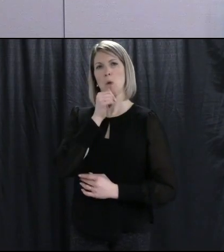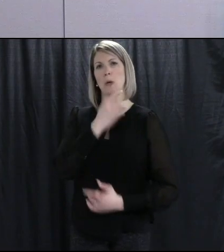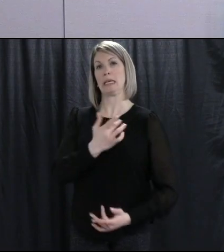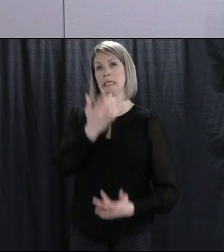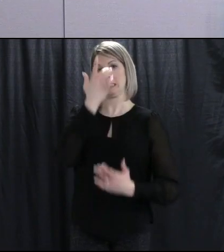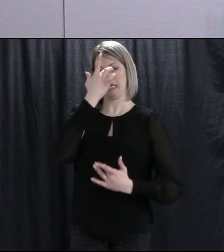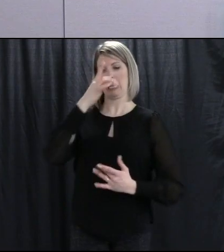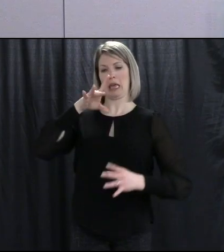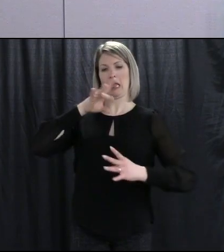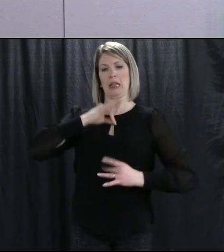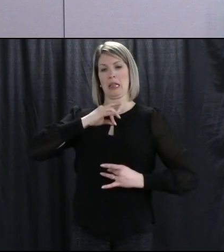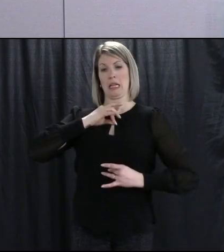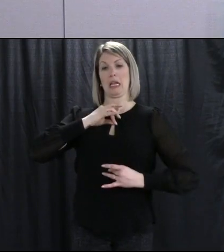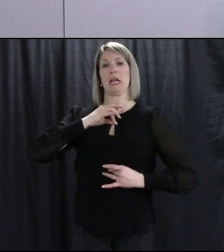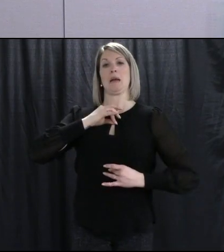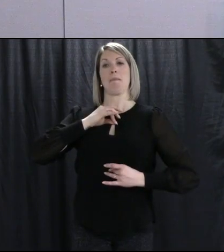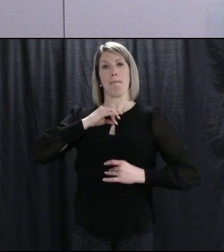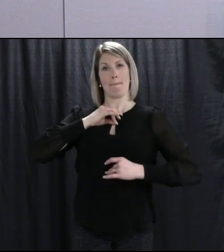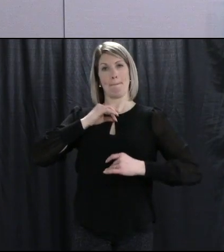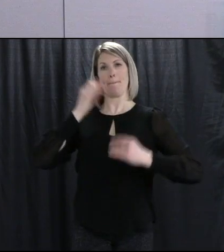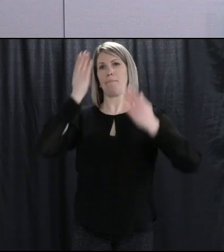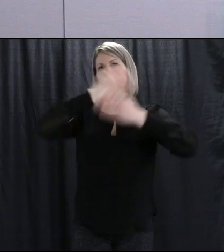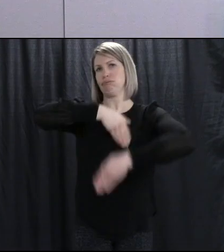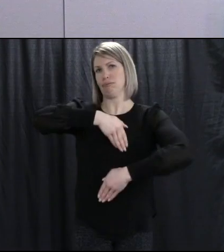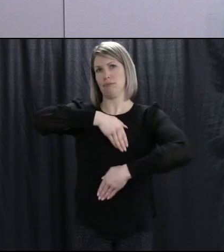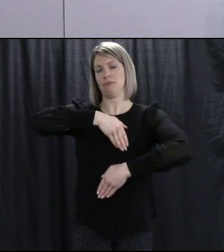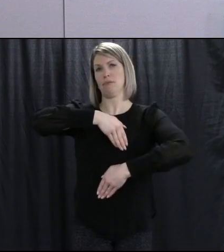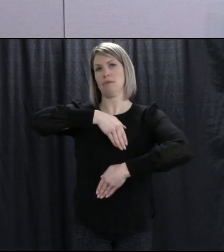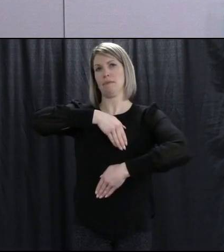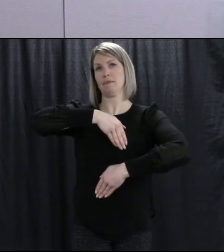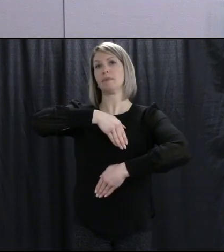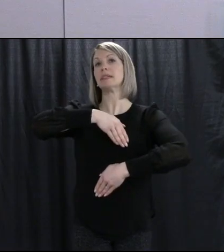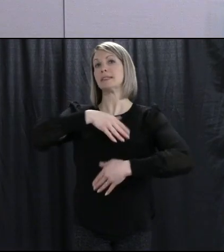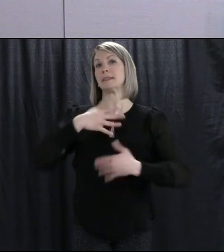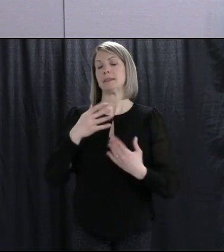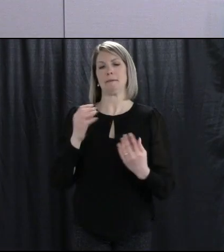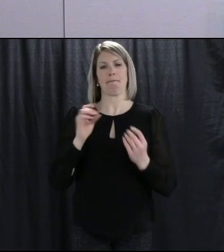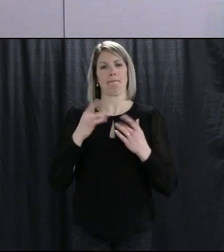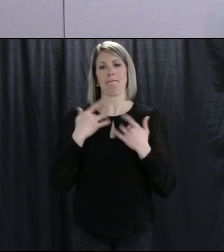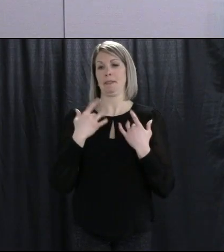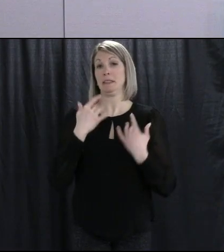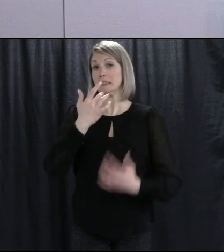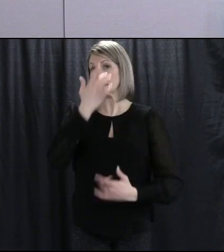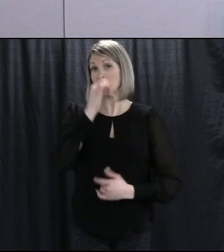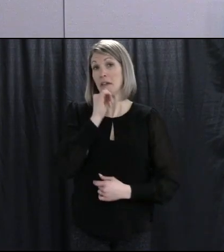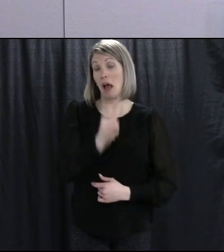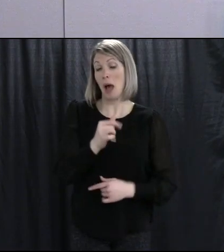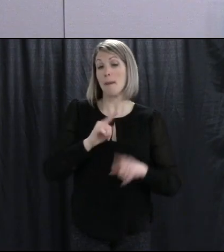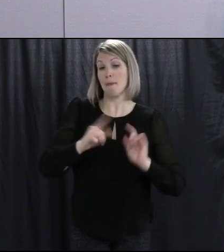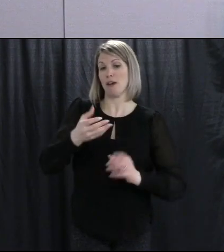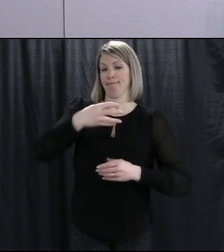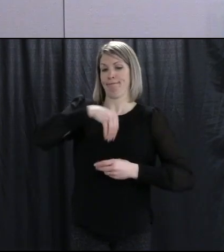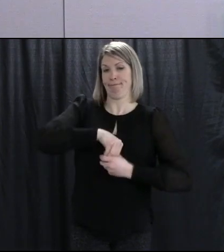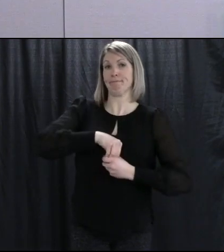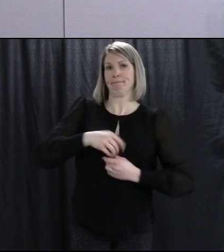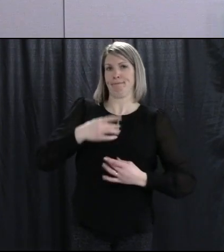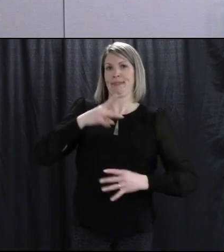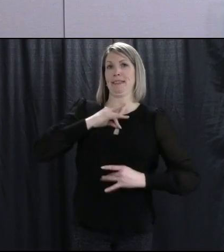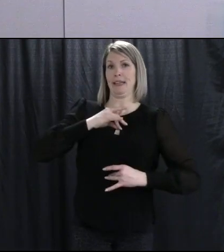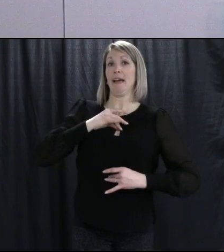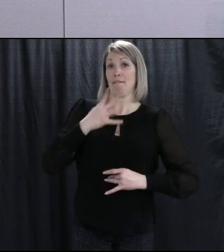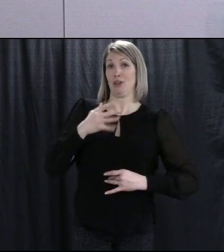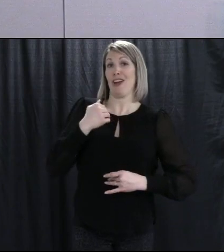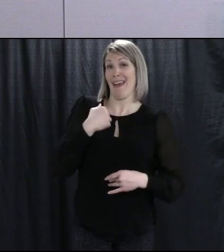expressing or feeling symptoms. Dr. Fitzgerald, does this change,